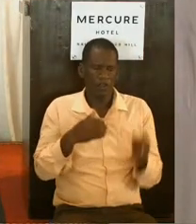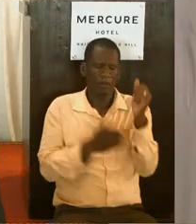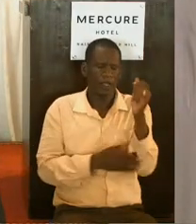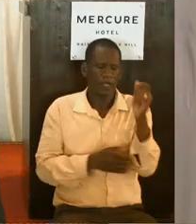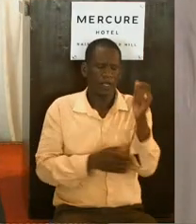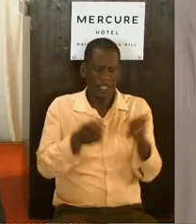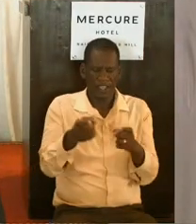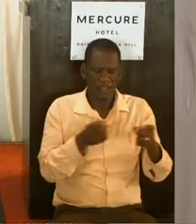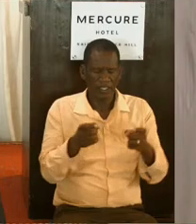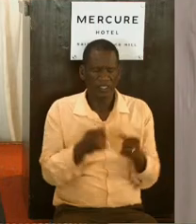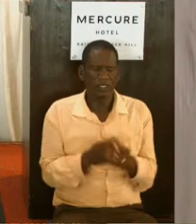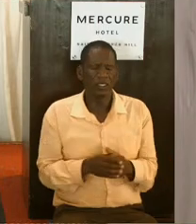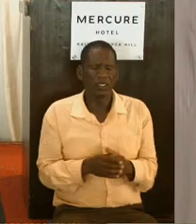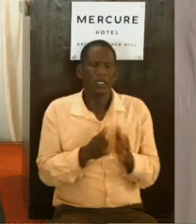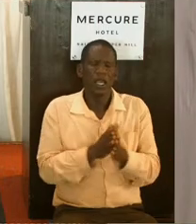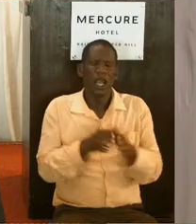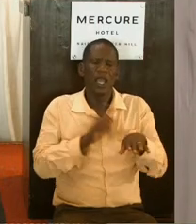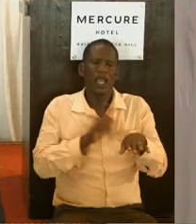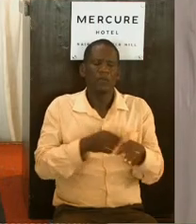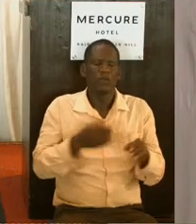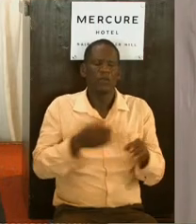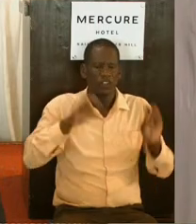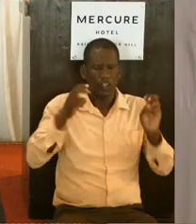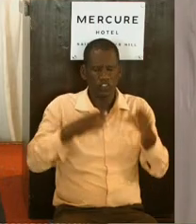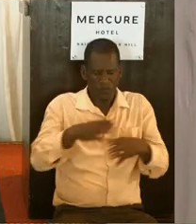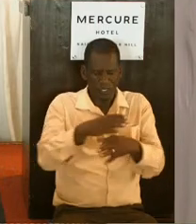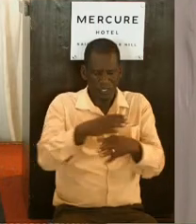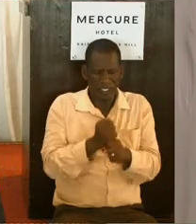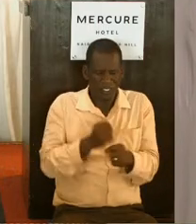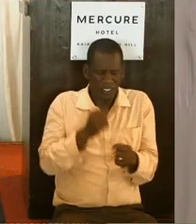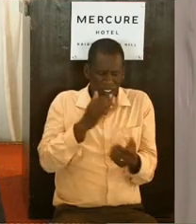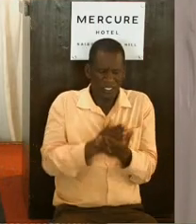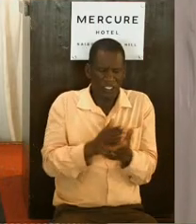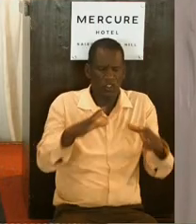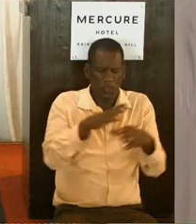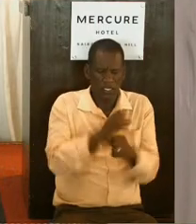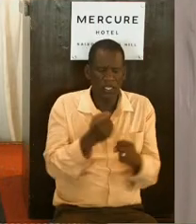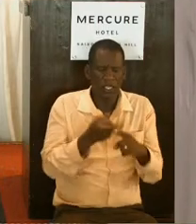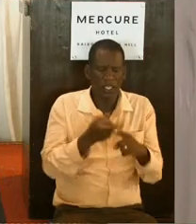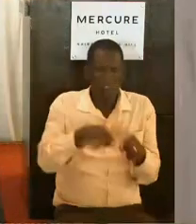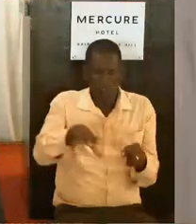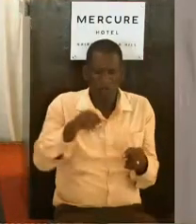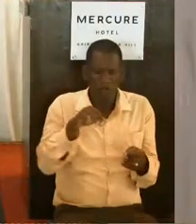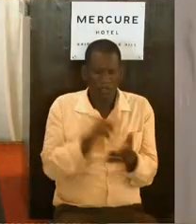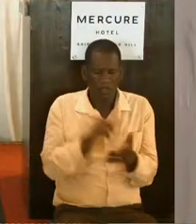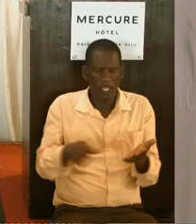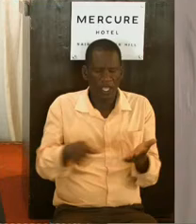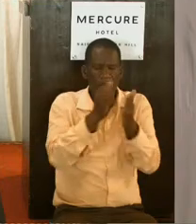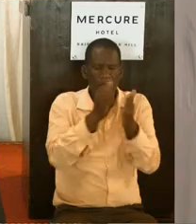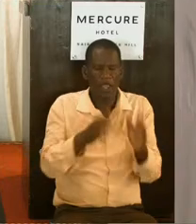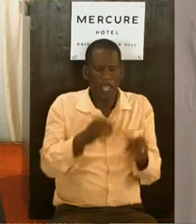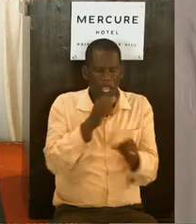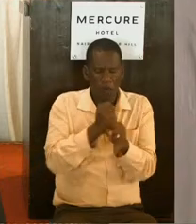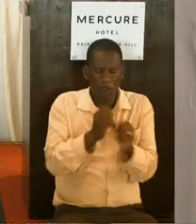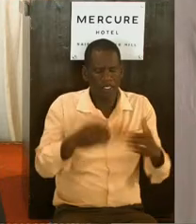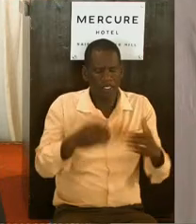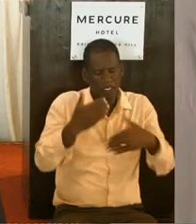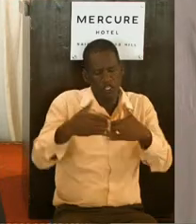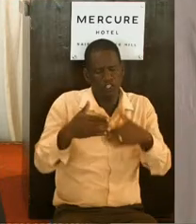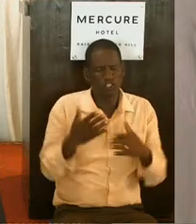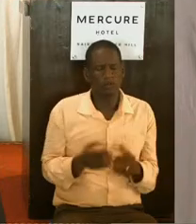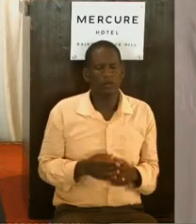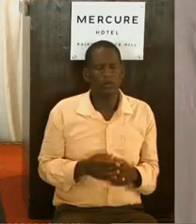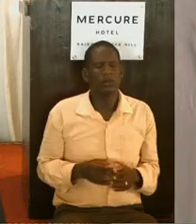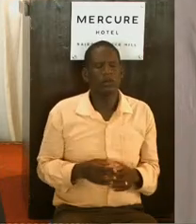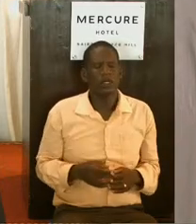governance and when there are issues of trust in organizations then you find that employer employee relationships